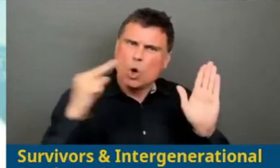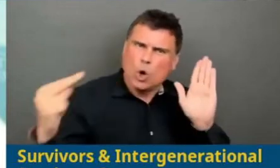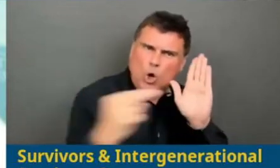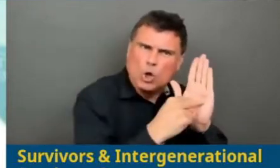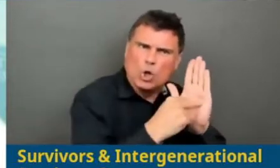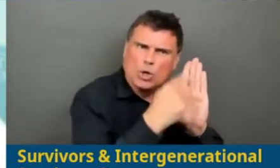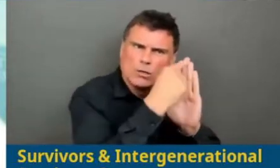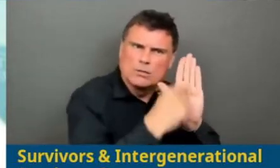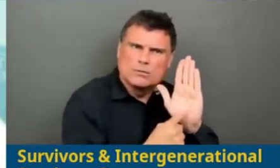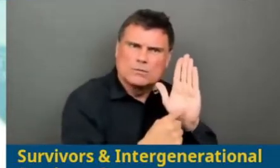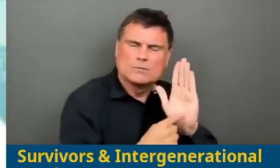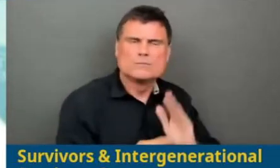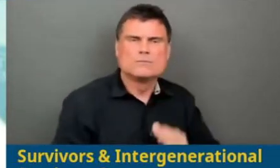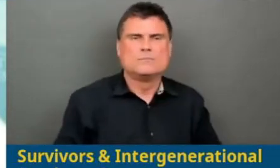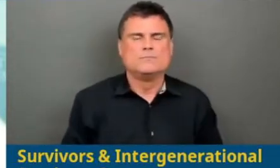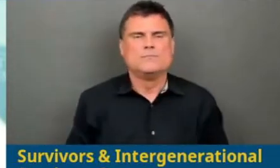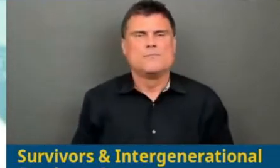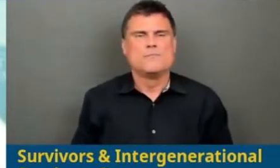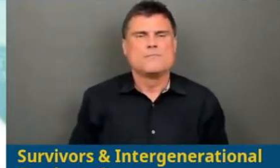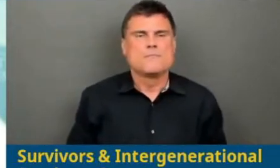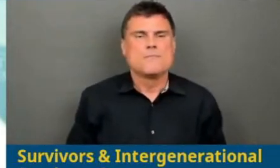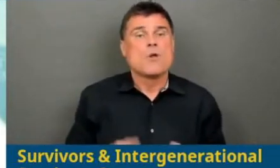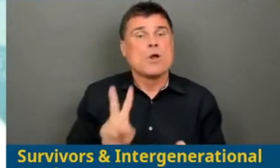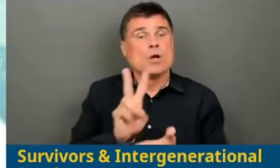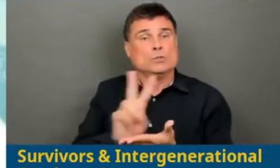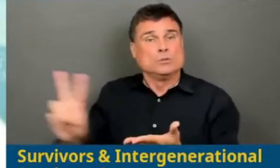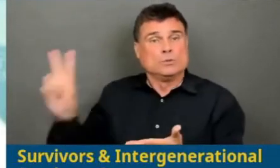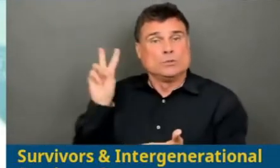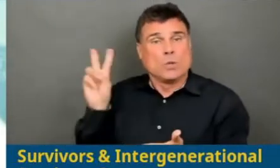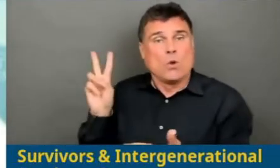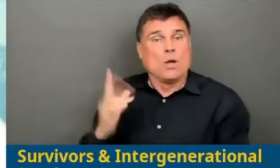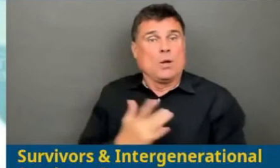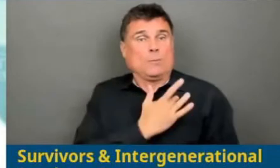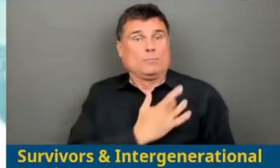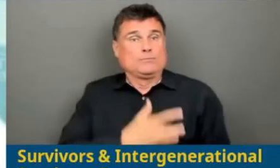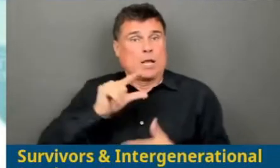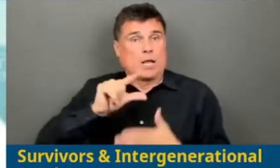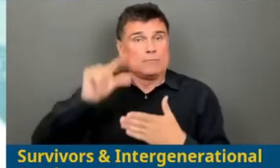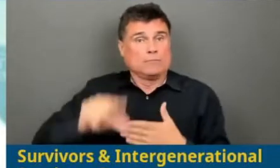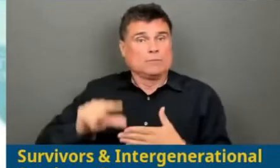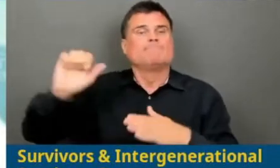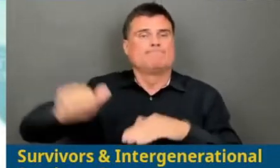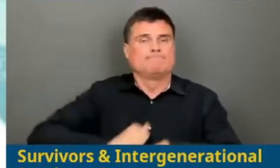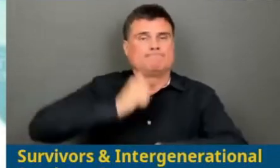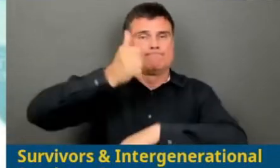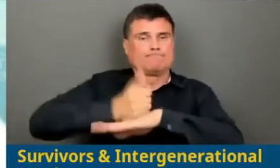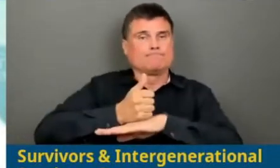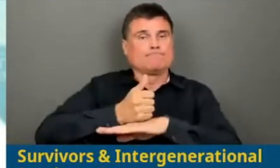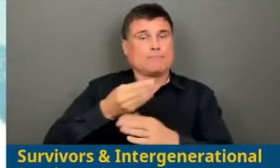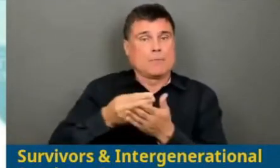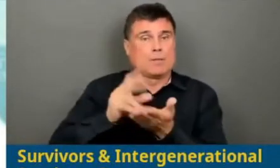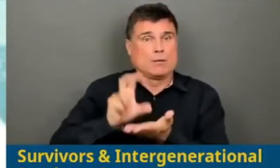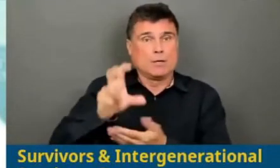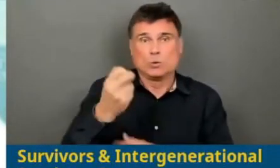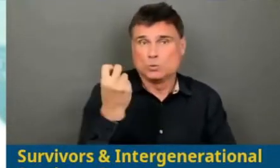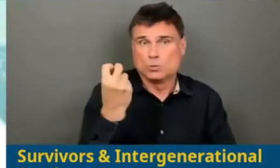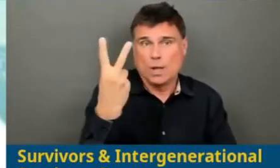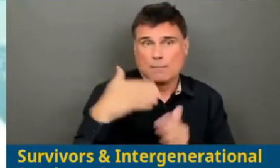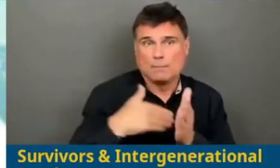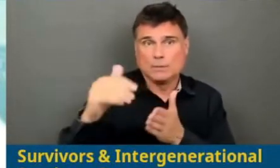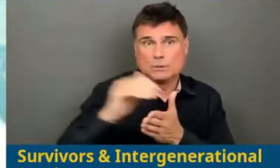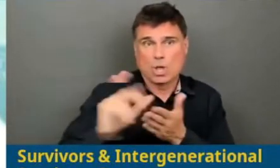A couple of weeks ago, the province allocated $12 million in funding to support First Nations wanting to investigate former residential